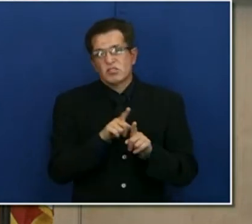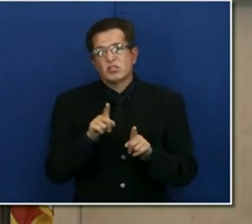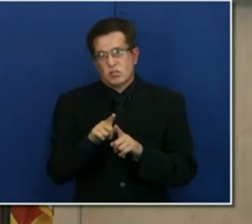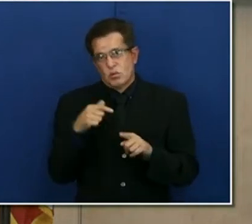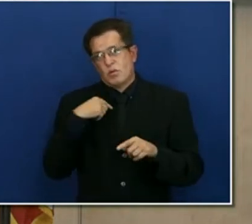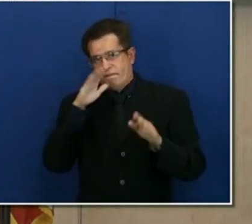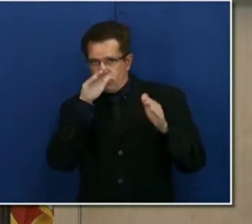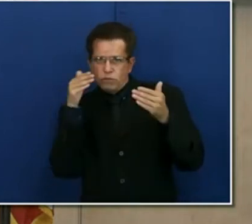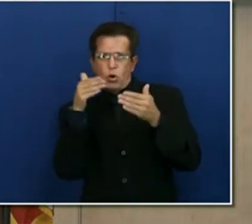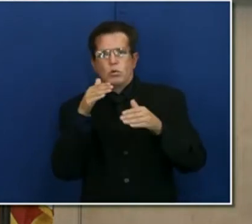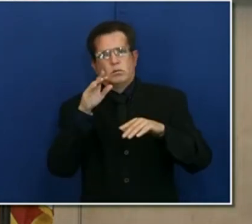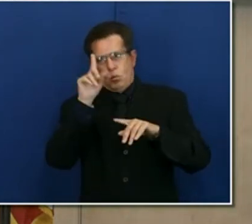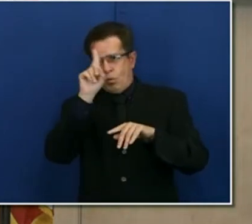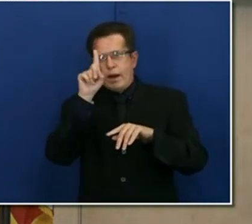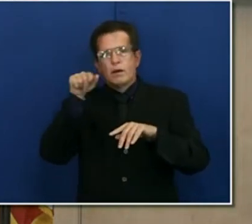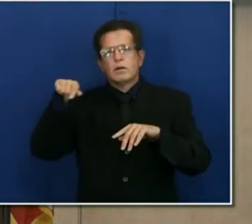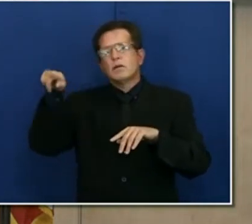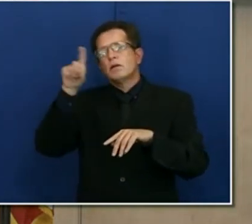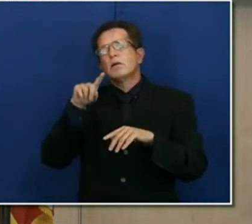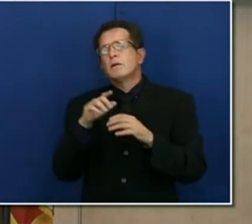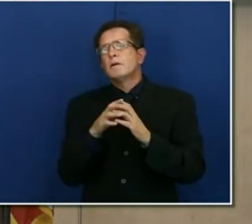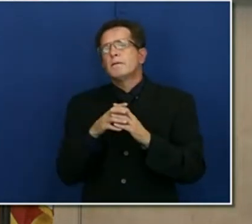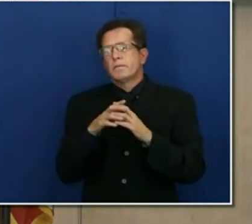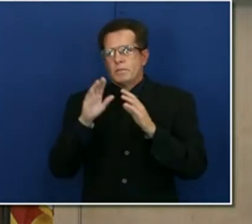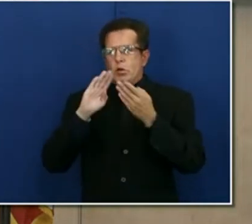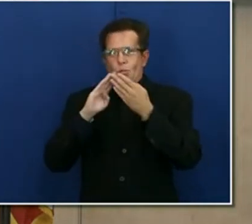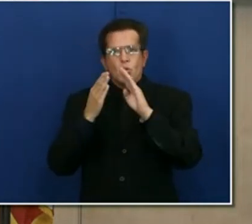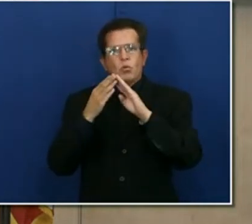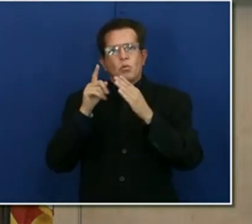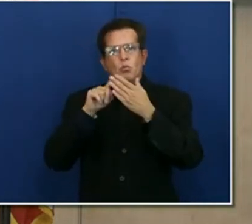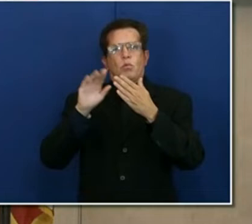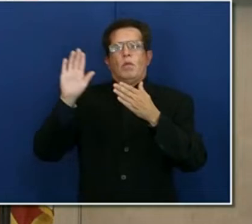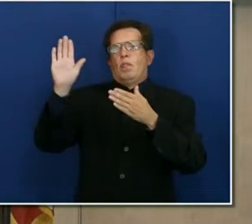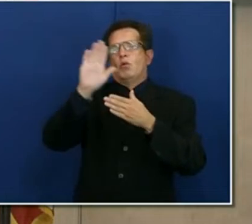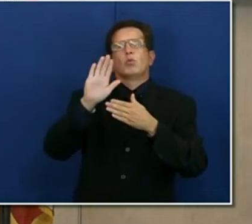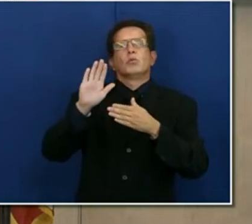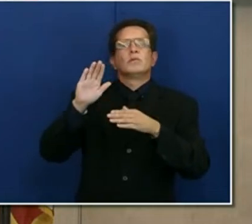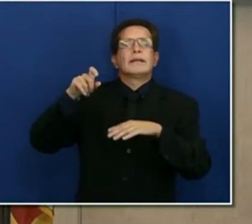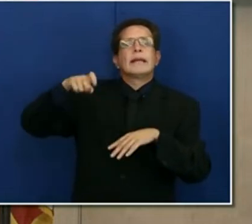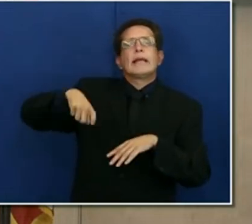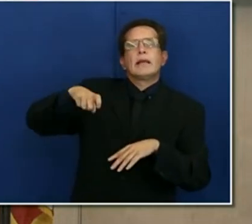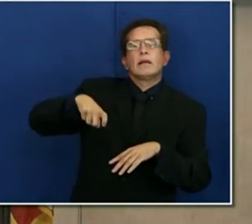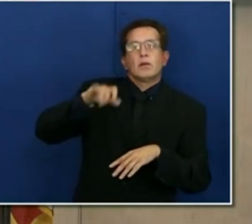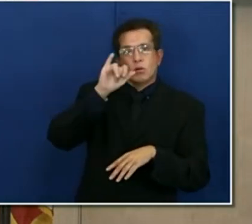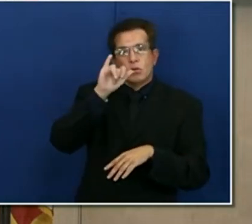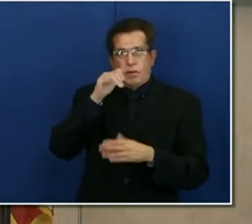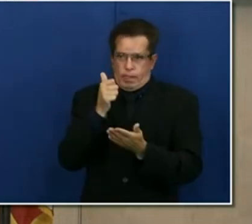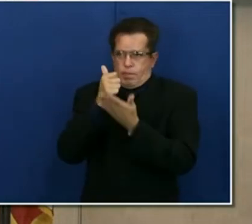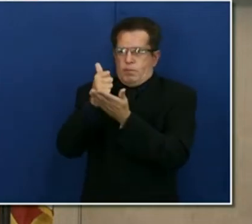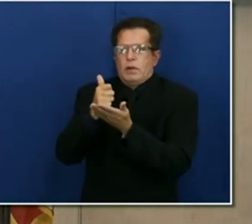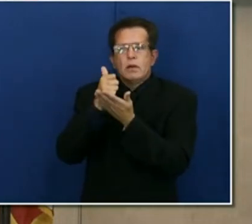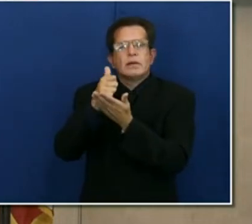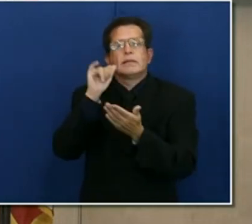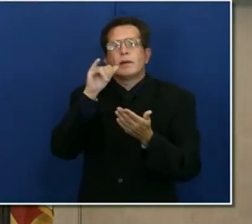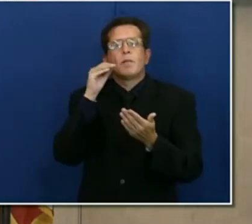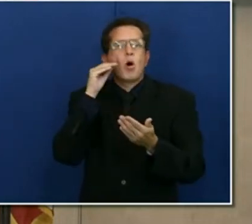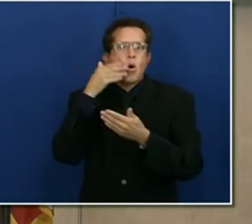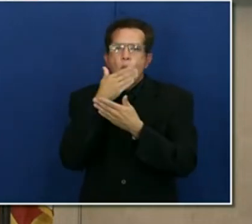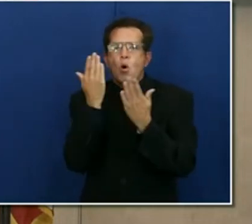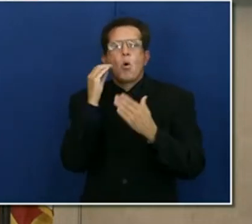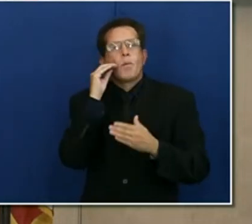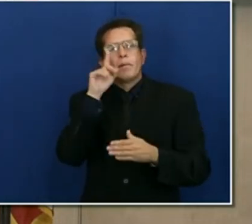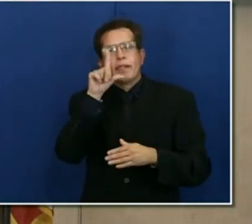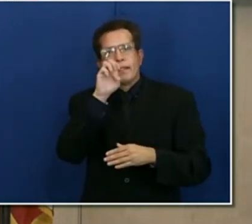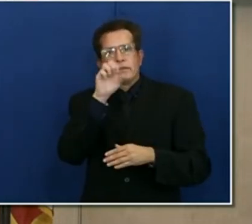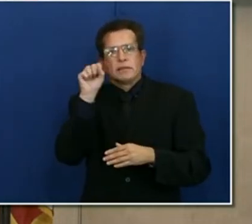on other community efforts in terms of addressing issues for the homelessness,